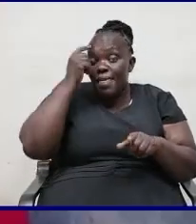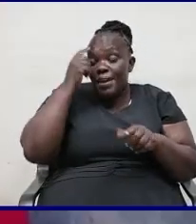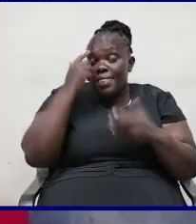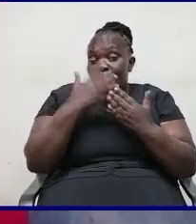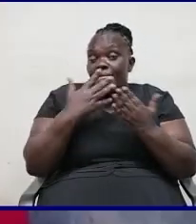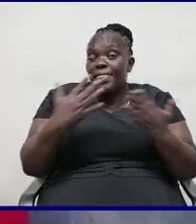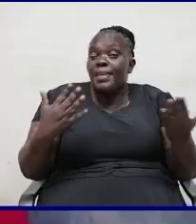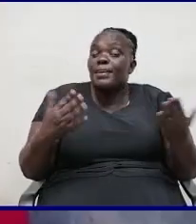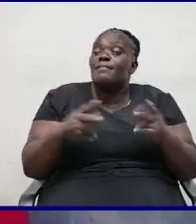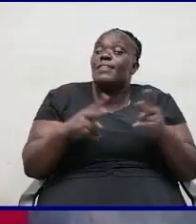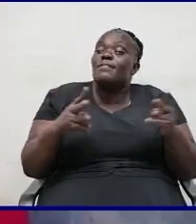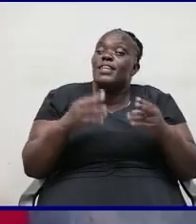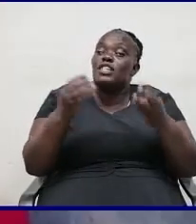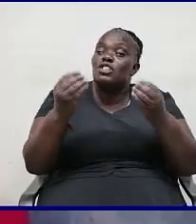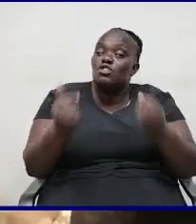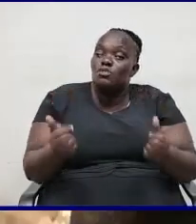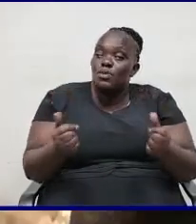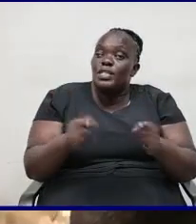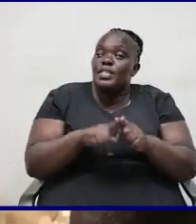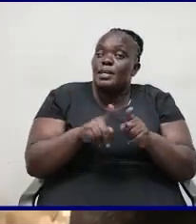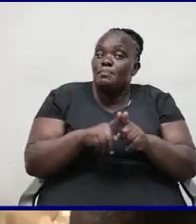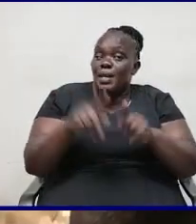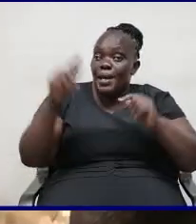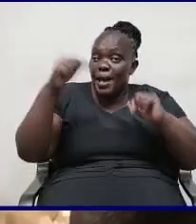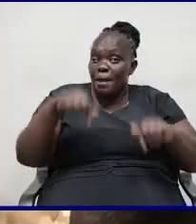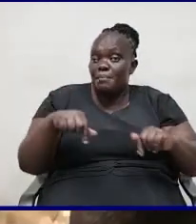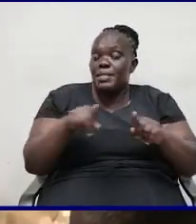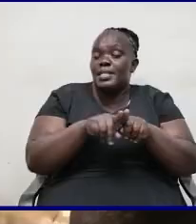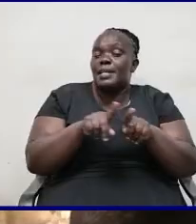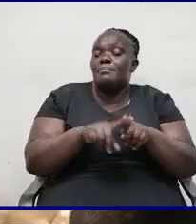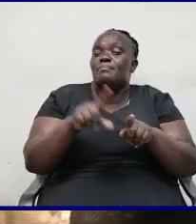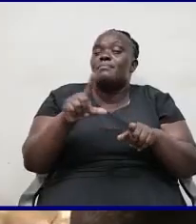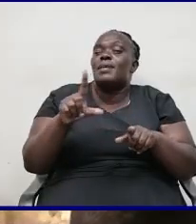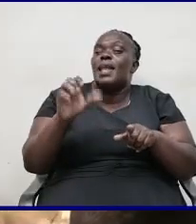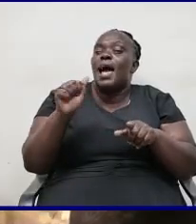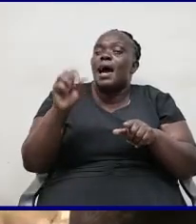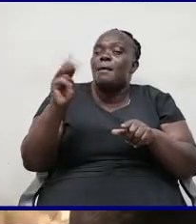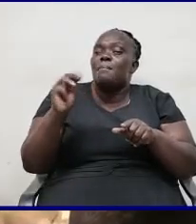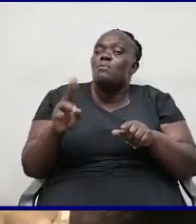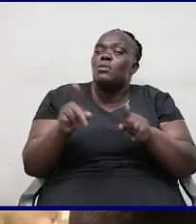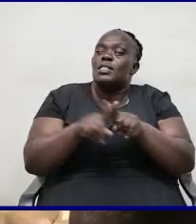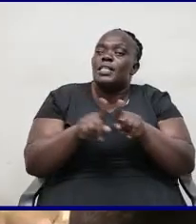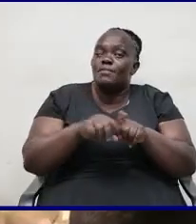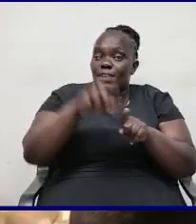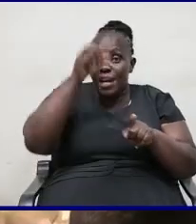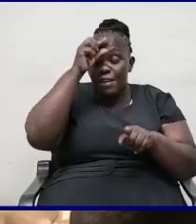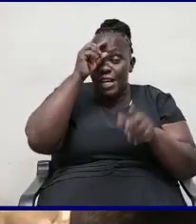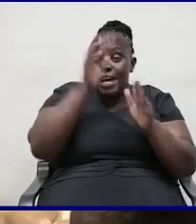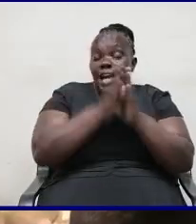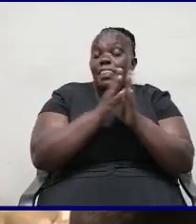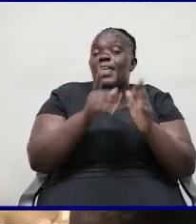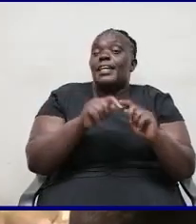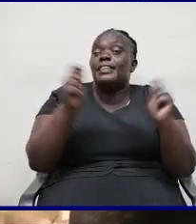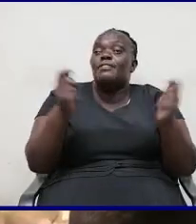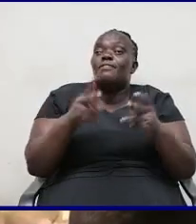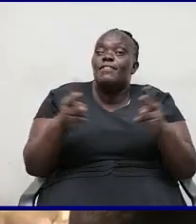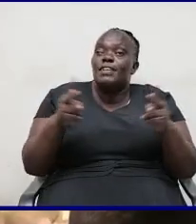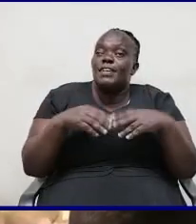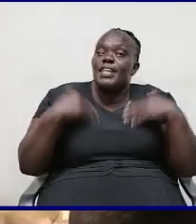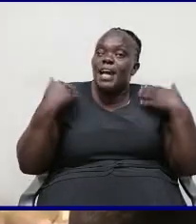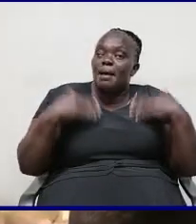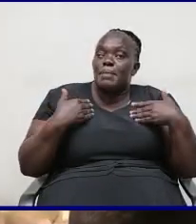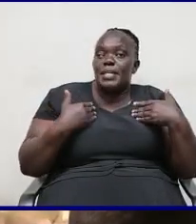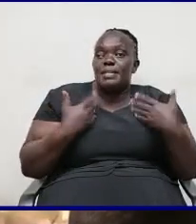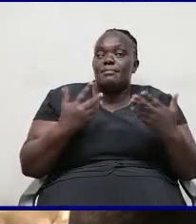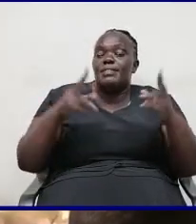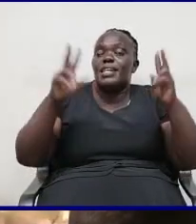was really sorted. Actually, I attended the Lamu Cultural Festival. I was together with His Excellency the Governor and the team, and I'm very happy at